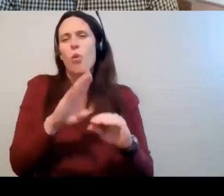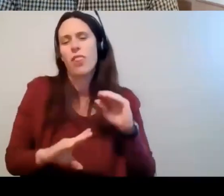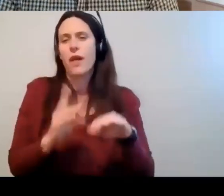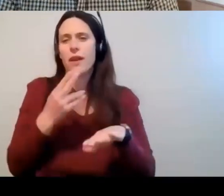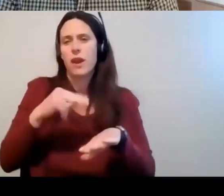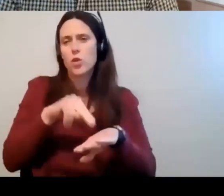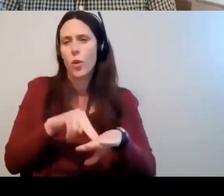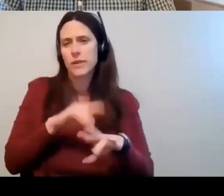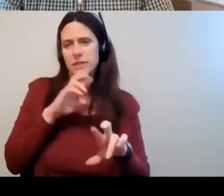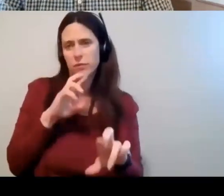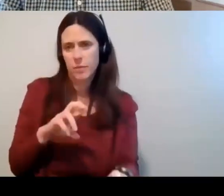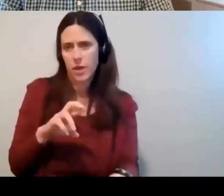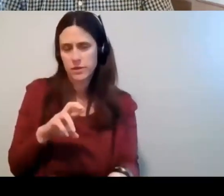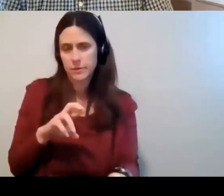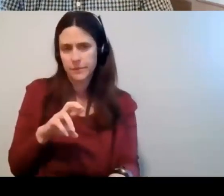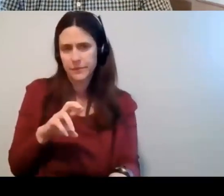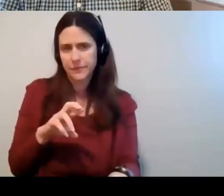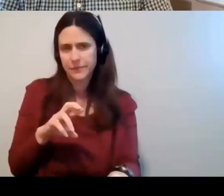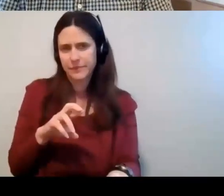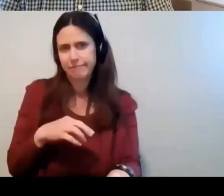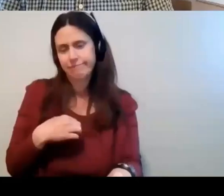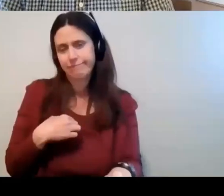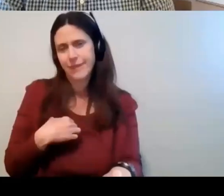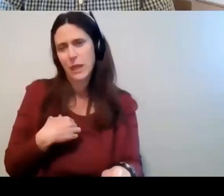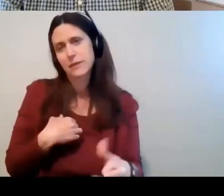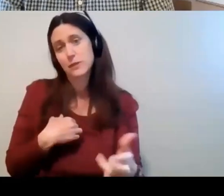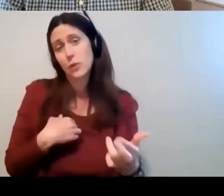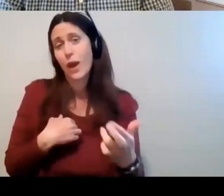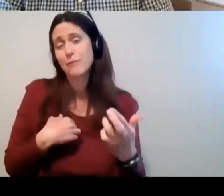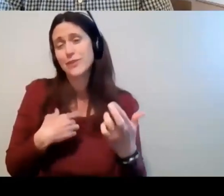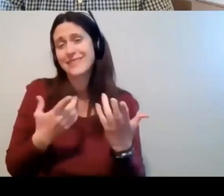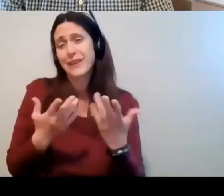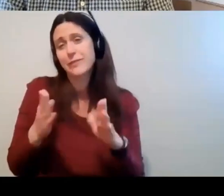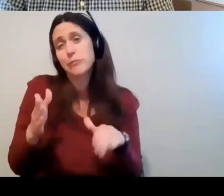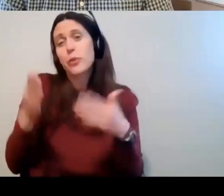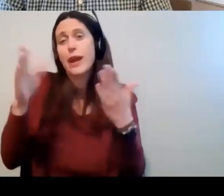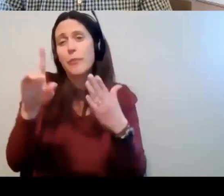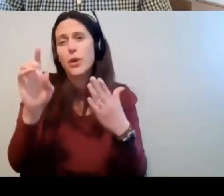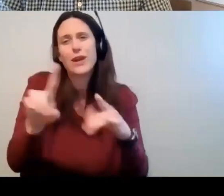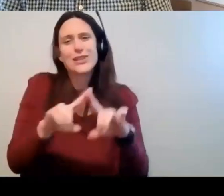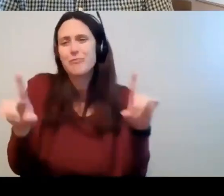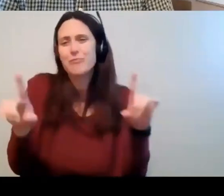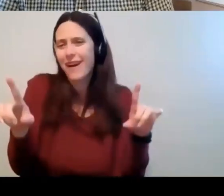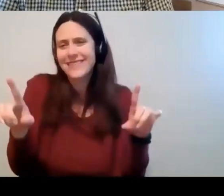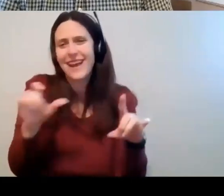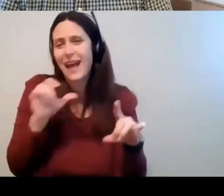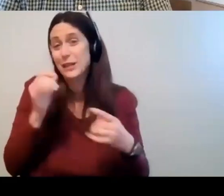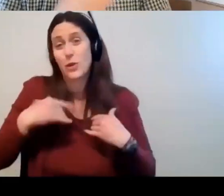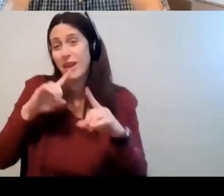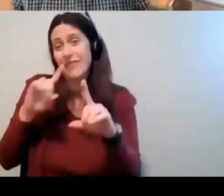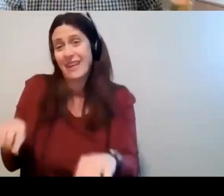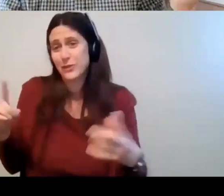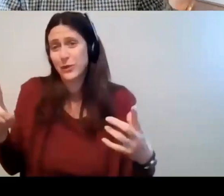response. So I'm just going to put a question out there that I don't have an answer to, and that question is, what is considered a normative response to a global